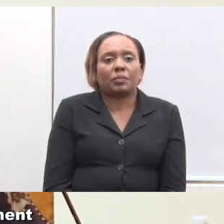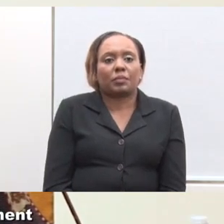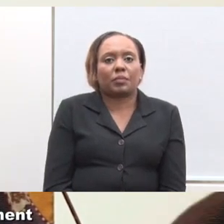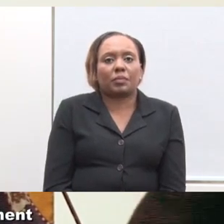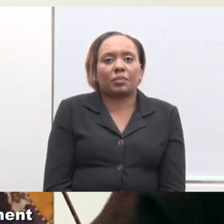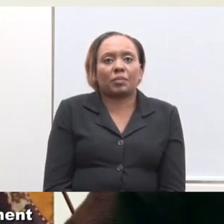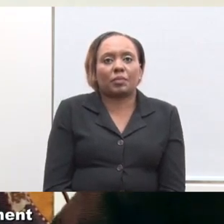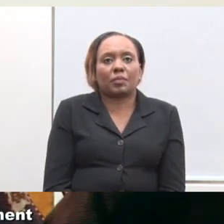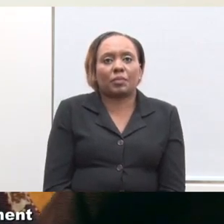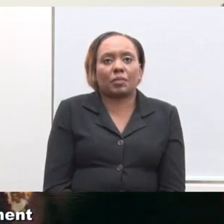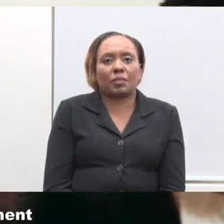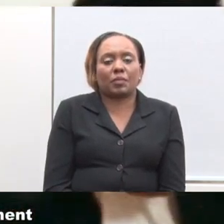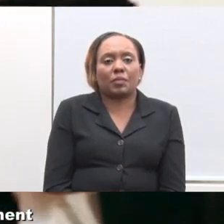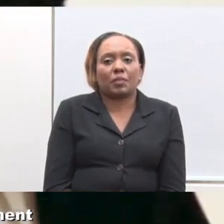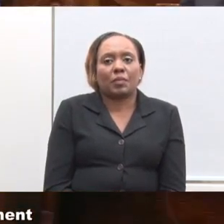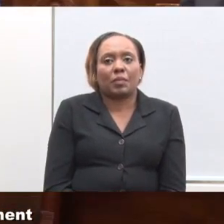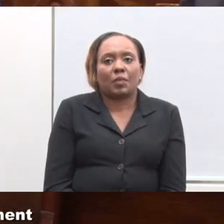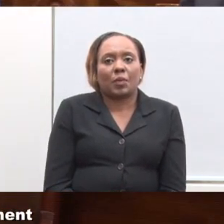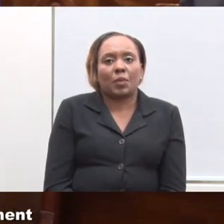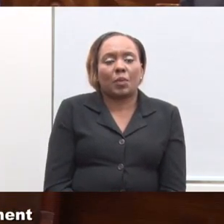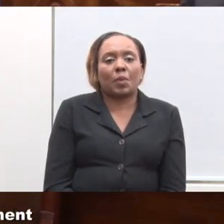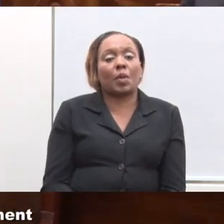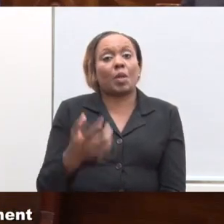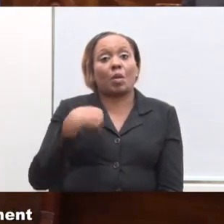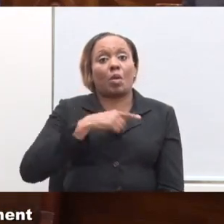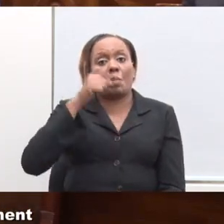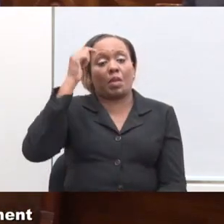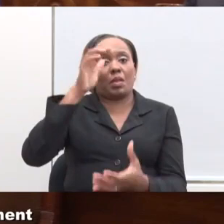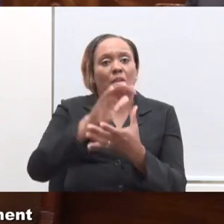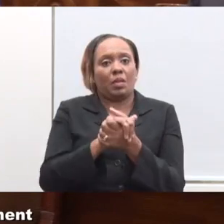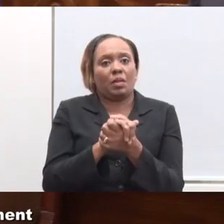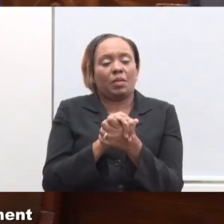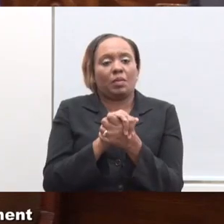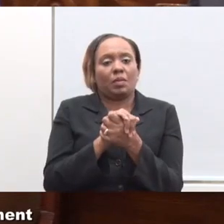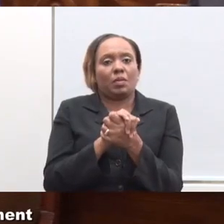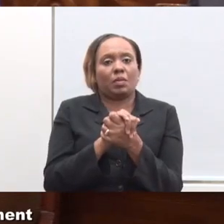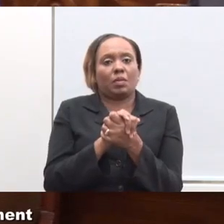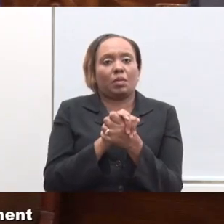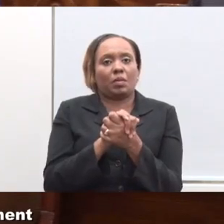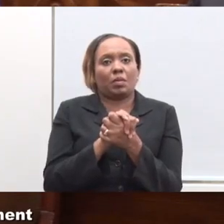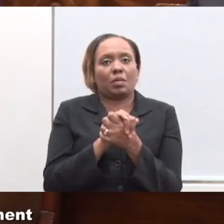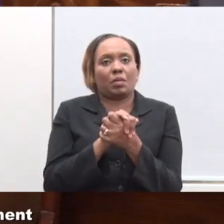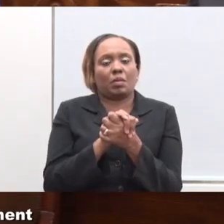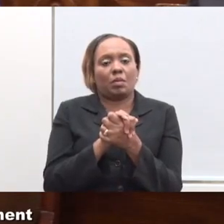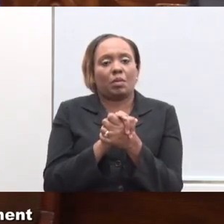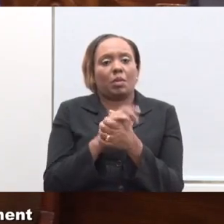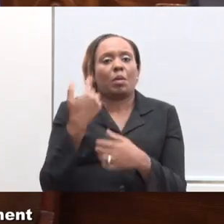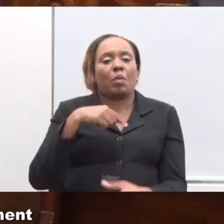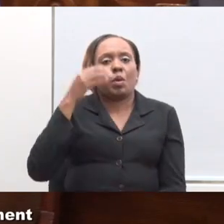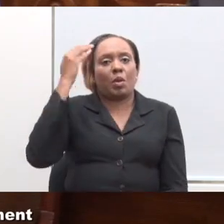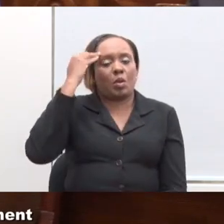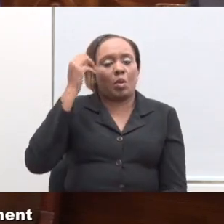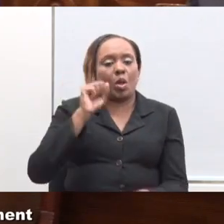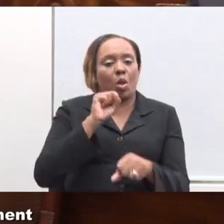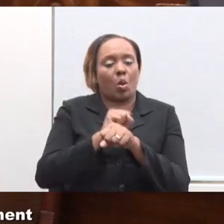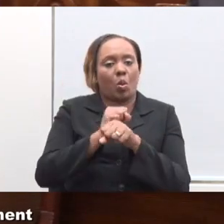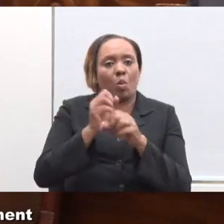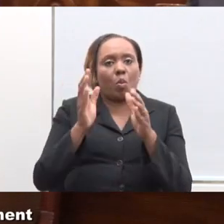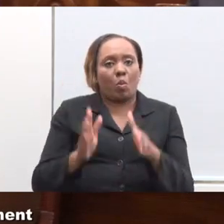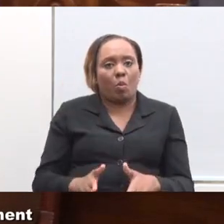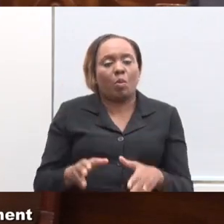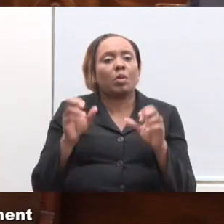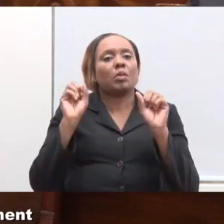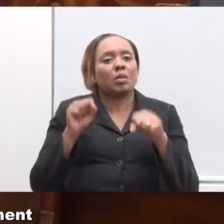Because we believe even with this, there are public servants who can make the direct debit arrangements for